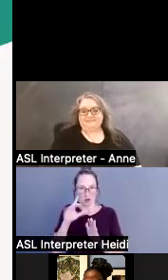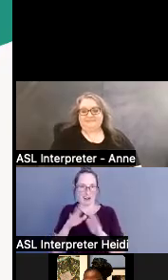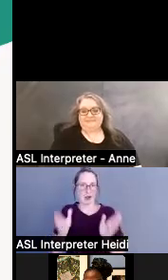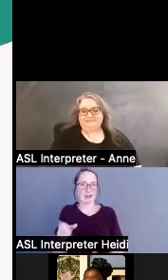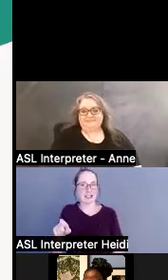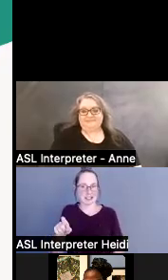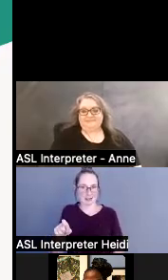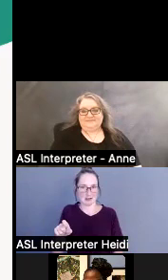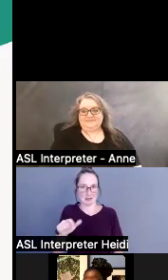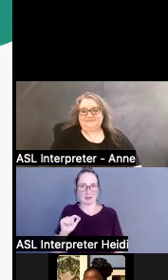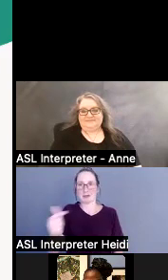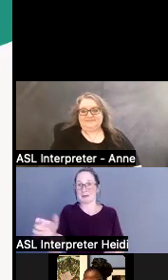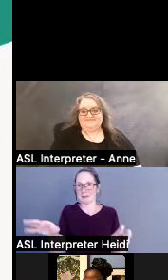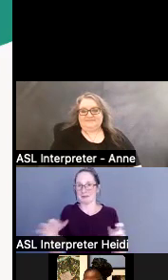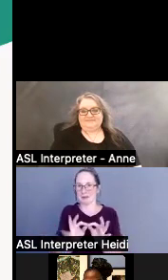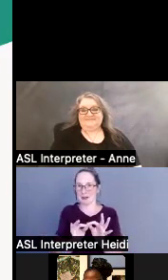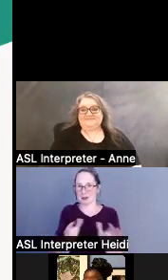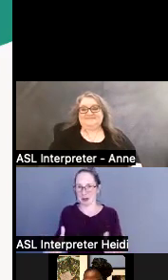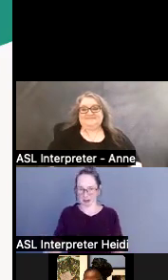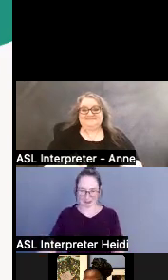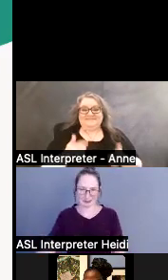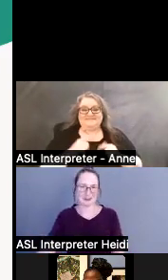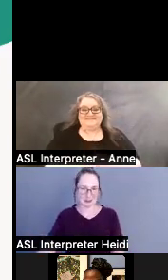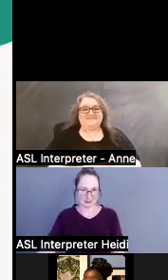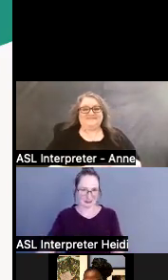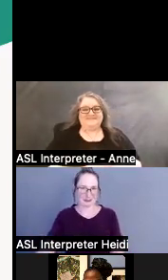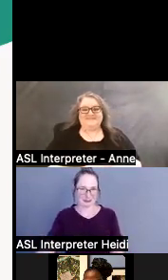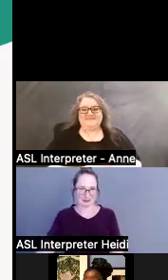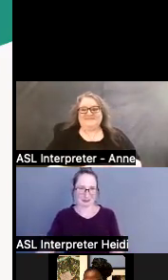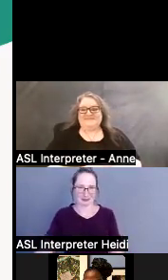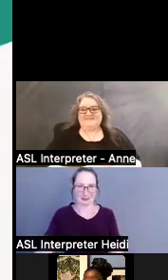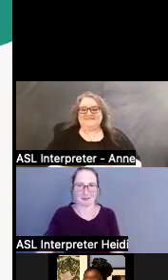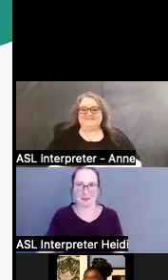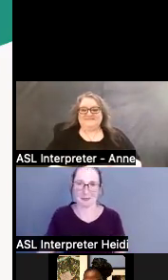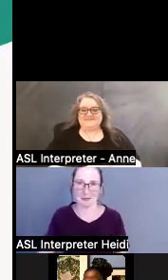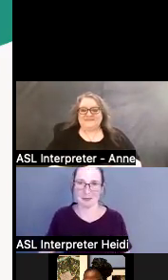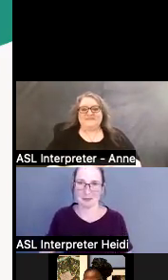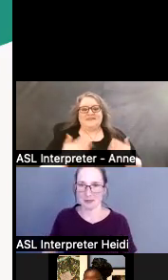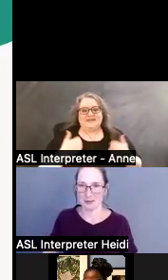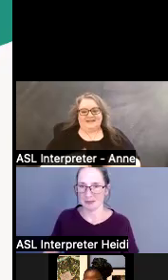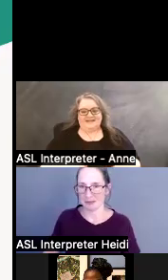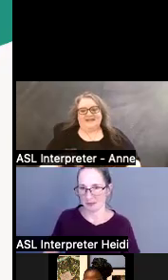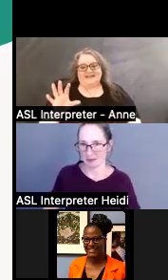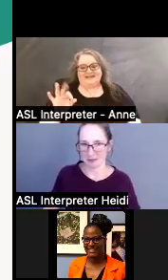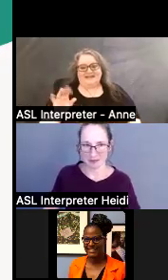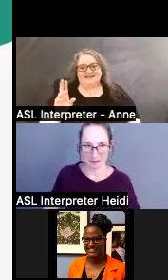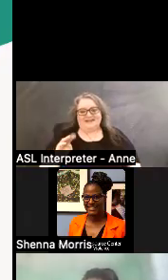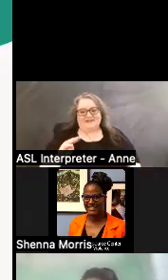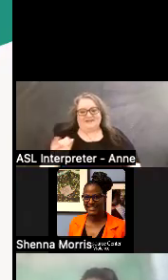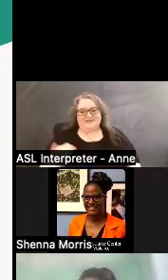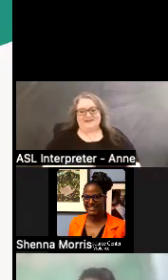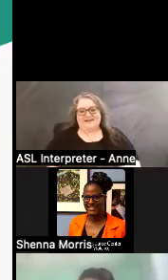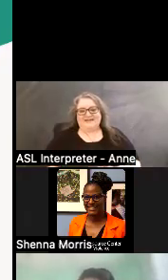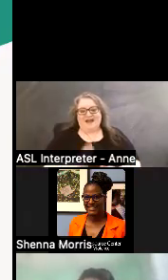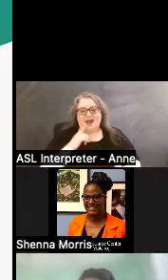needs. And I think Funmi has something that she'd like to add to that as well. This is Fumi. Thanks, Brittany. I wanted to add to